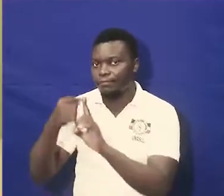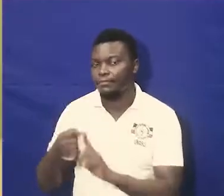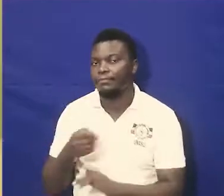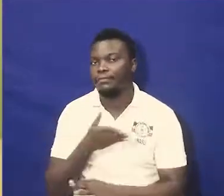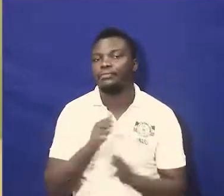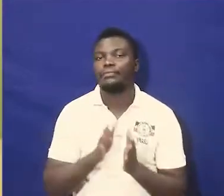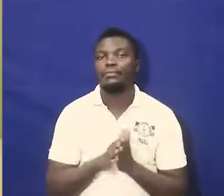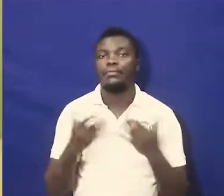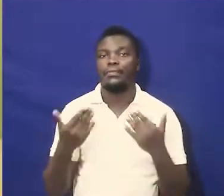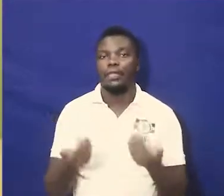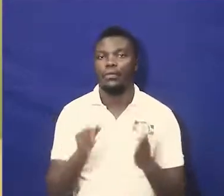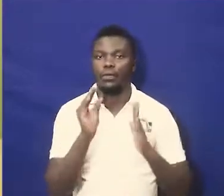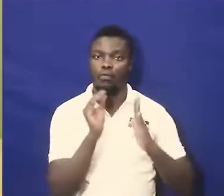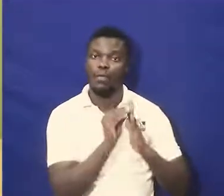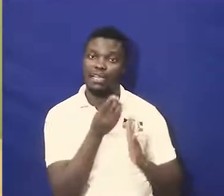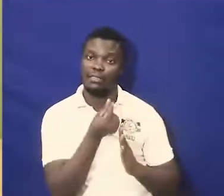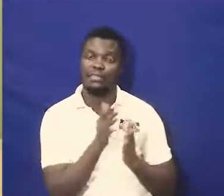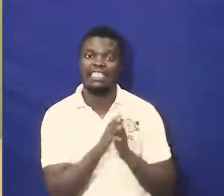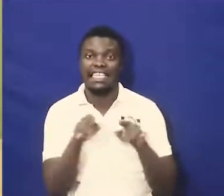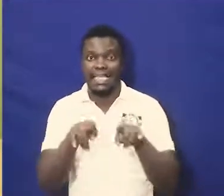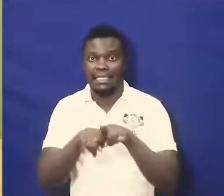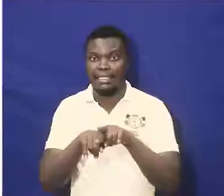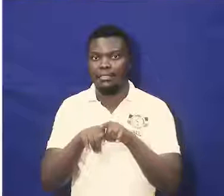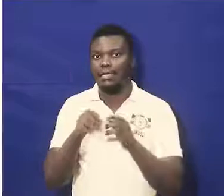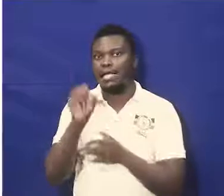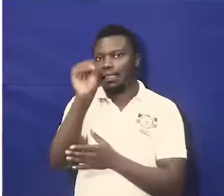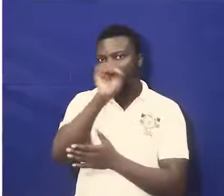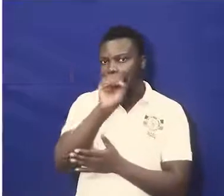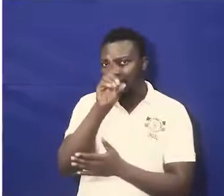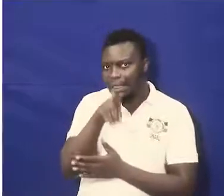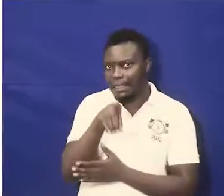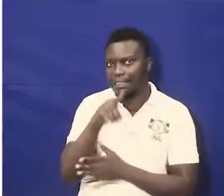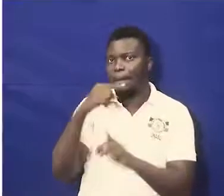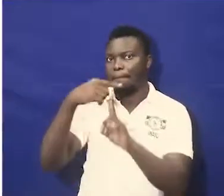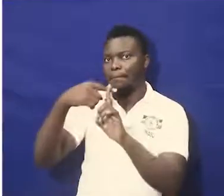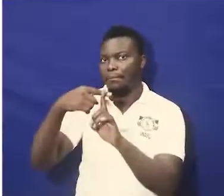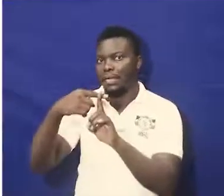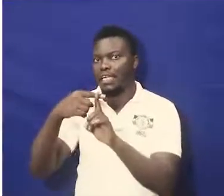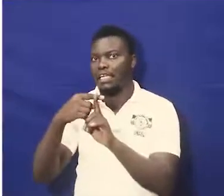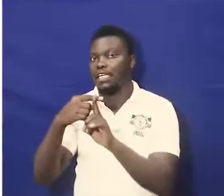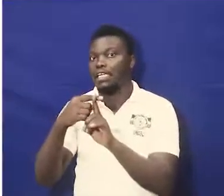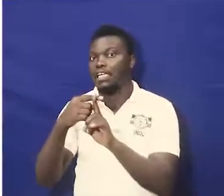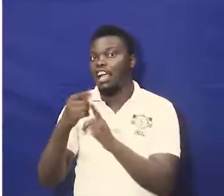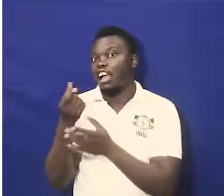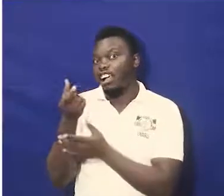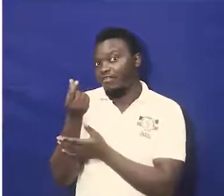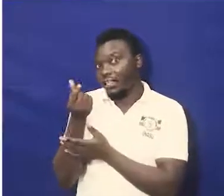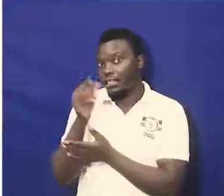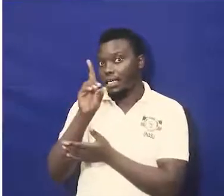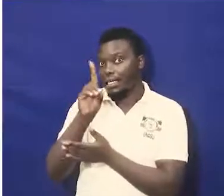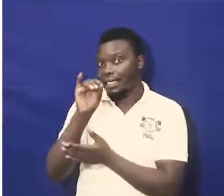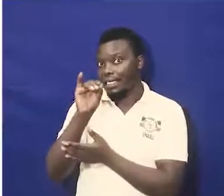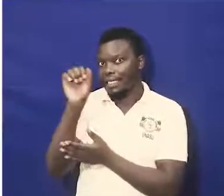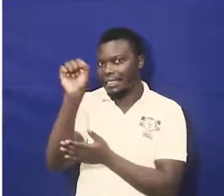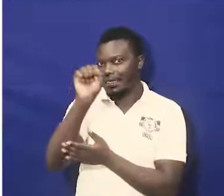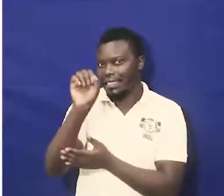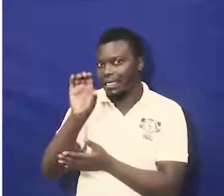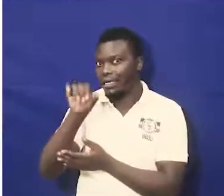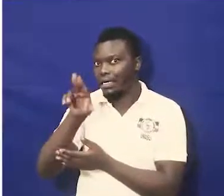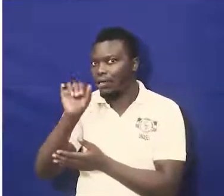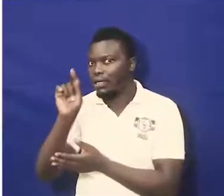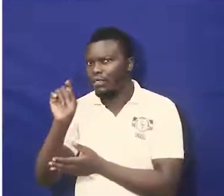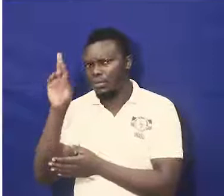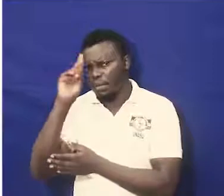Now, the marked price is the same as selling price plus discount, because remember at first, in the previous